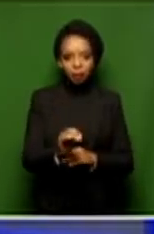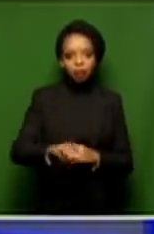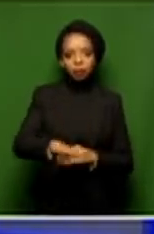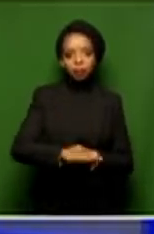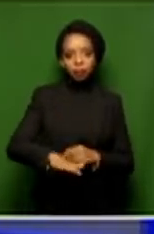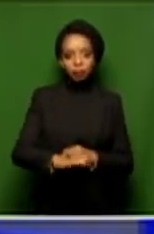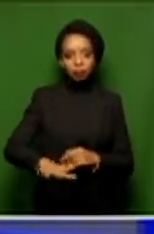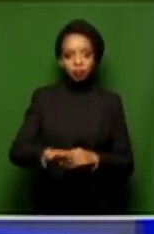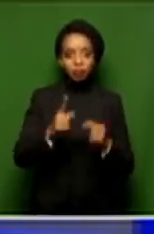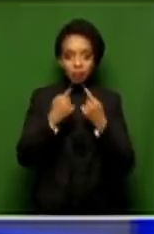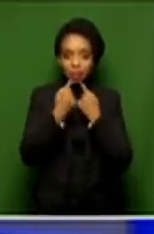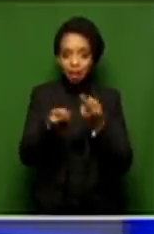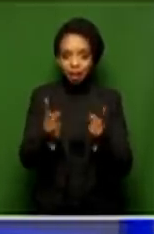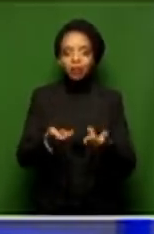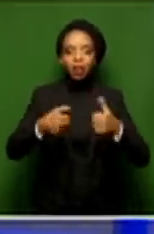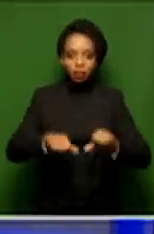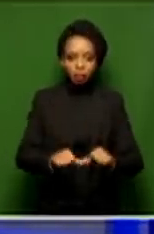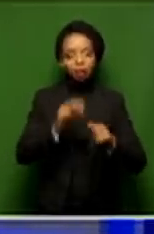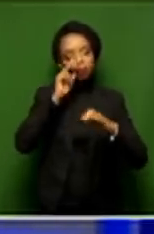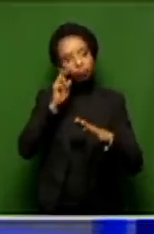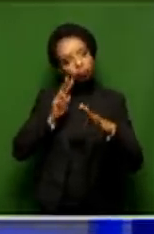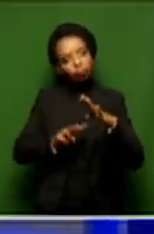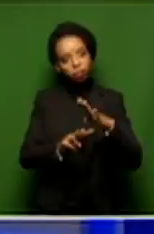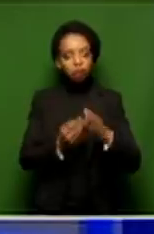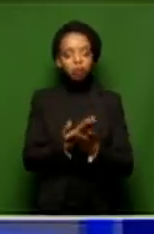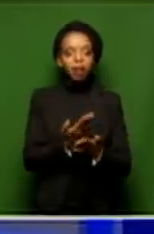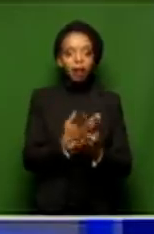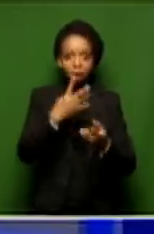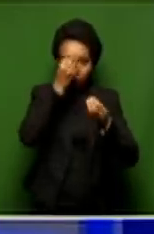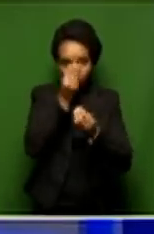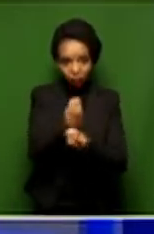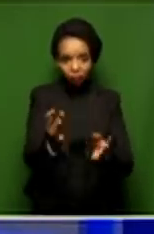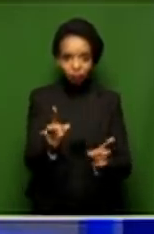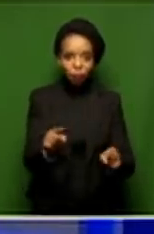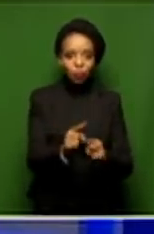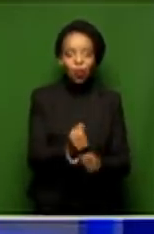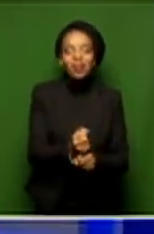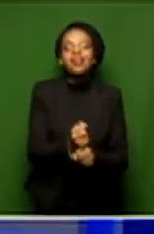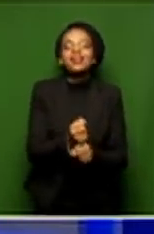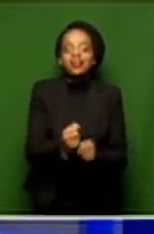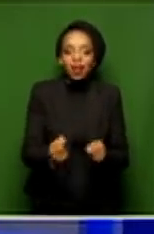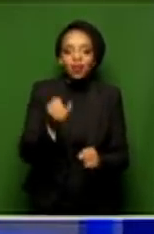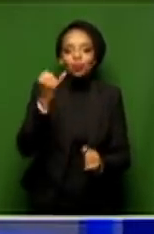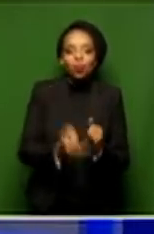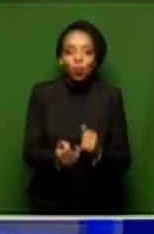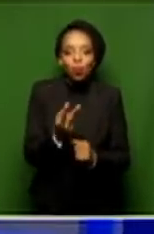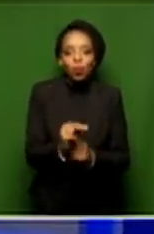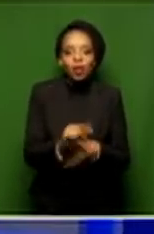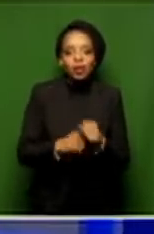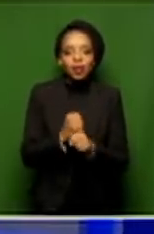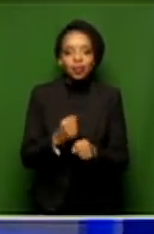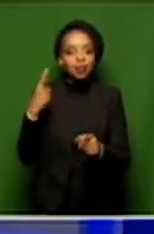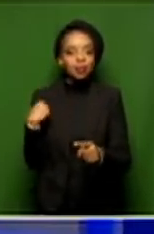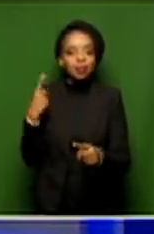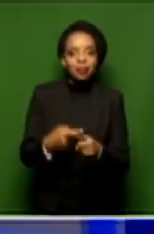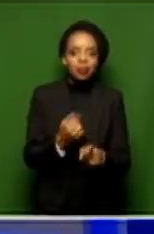them to actually come up with a prediction. And let me tell you, they have never been wrong in the 20 years that we've worked with them. But